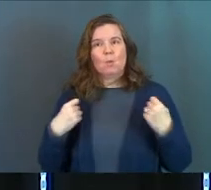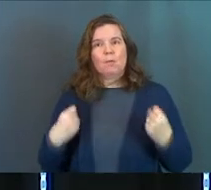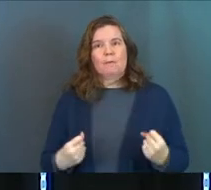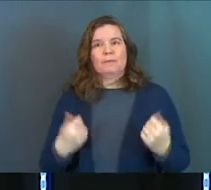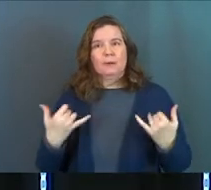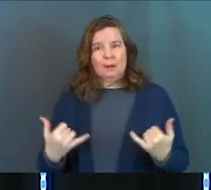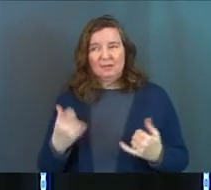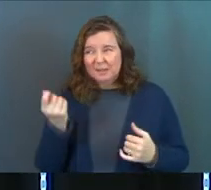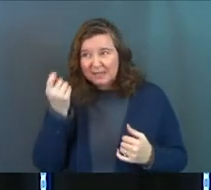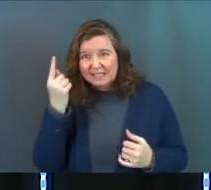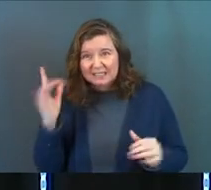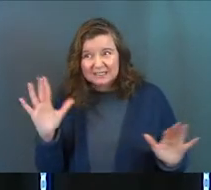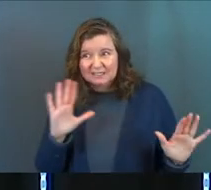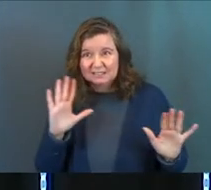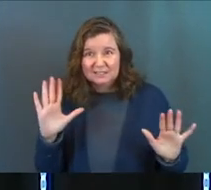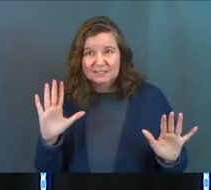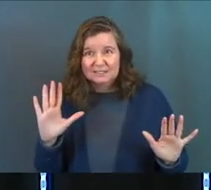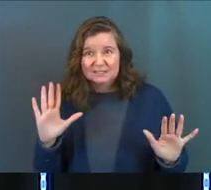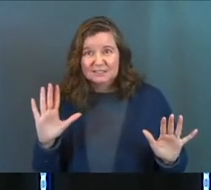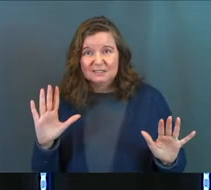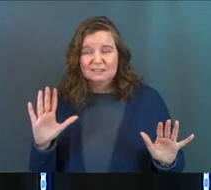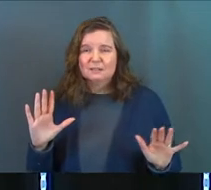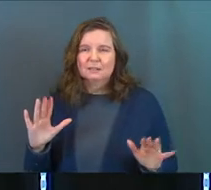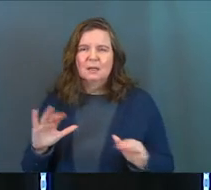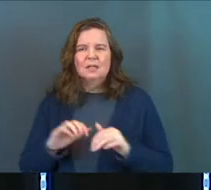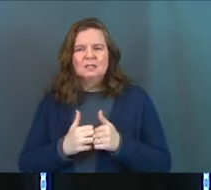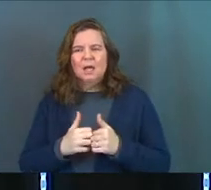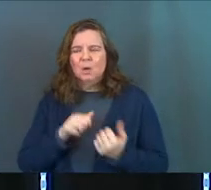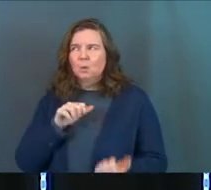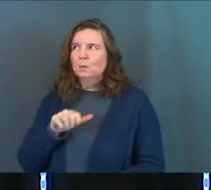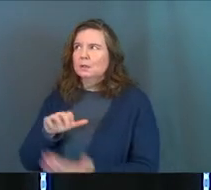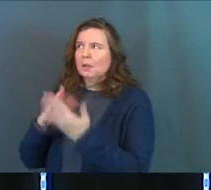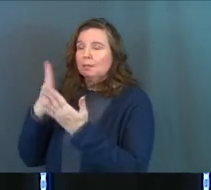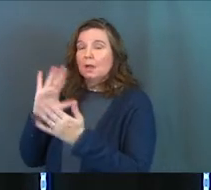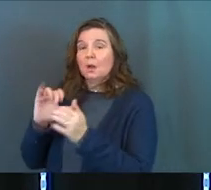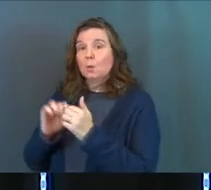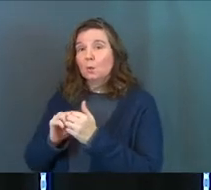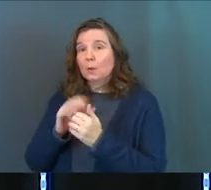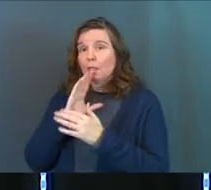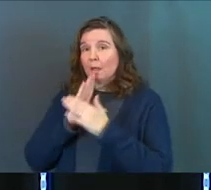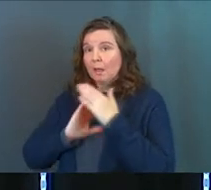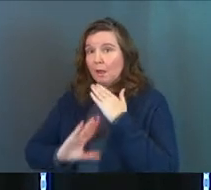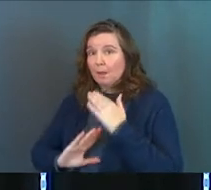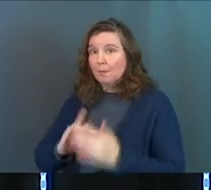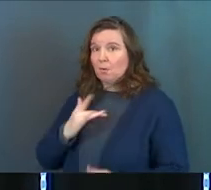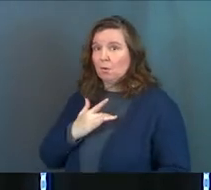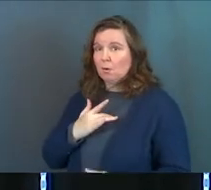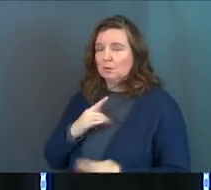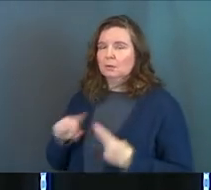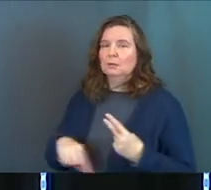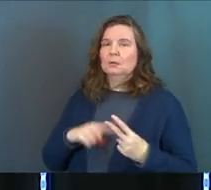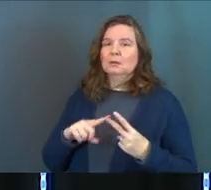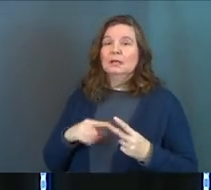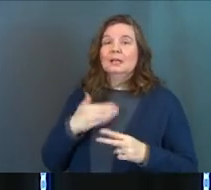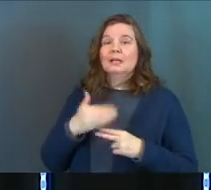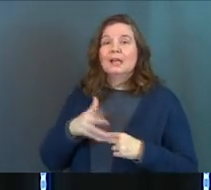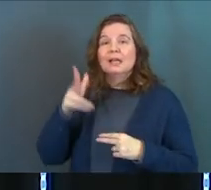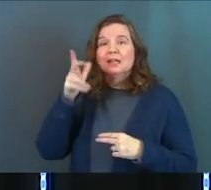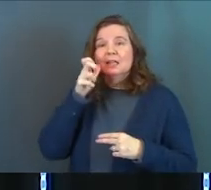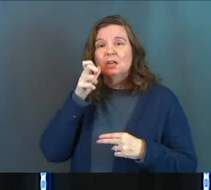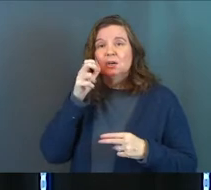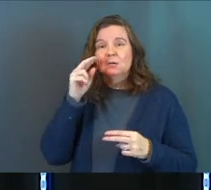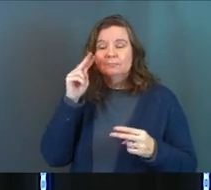confident. Does that make sense? How do we come to God? Do we come to him with a humble heart? Next, hear him in the